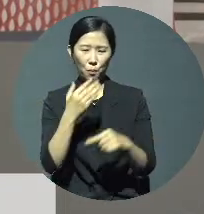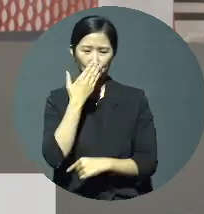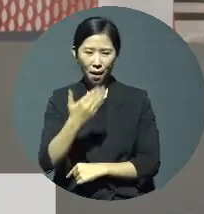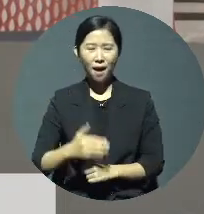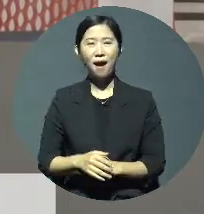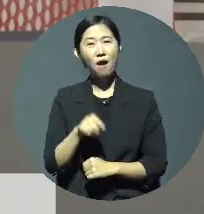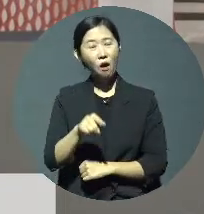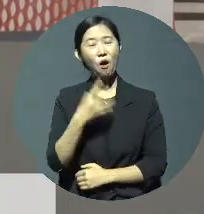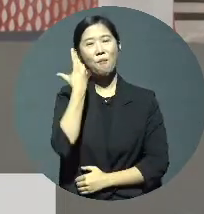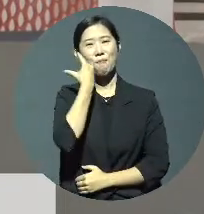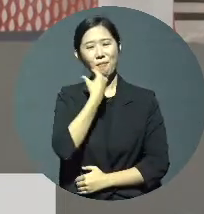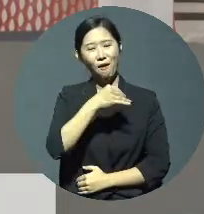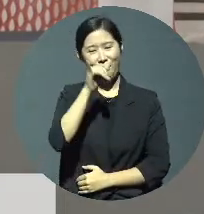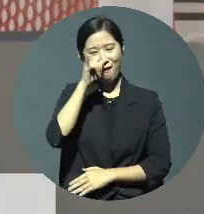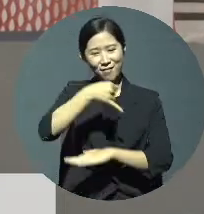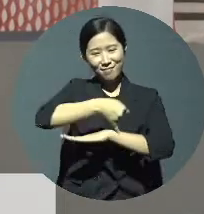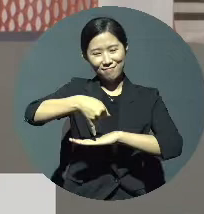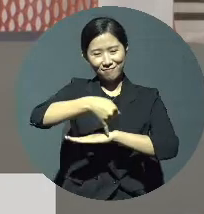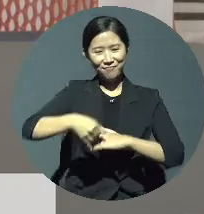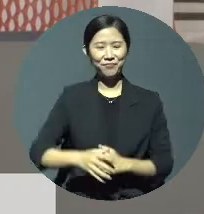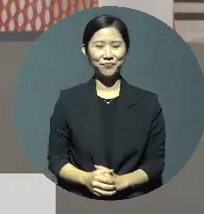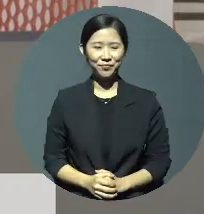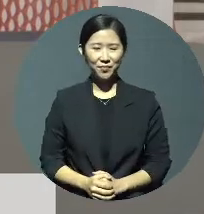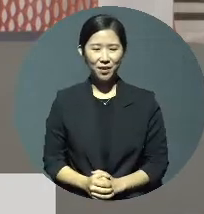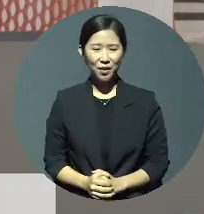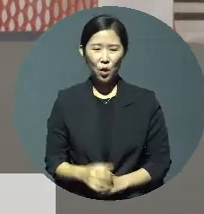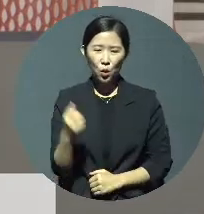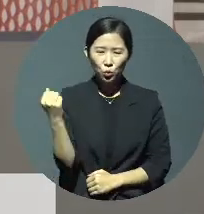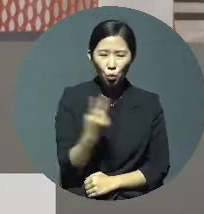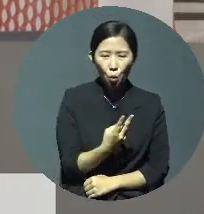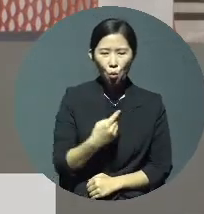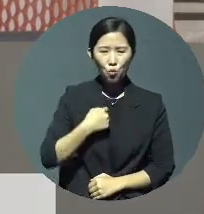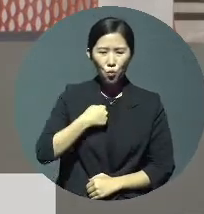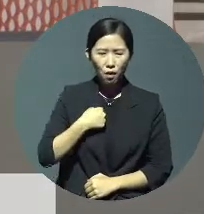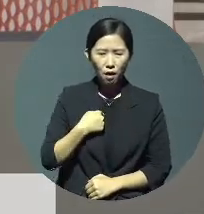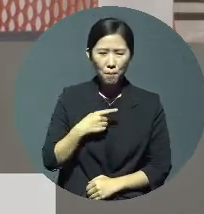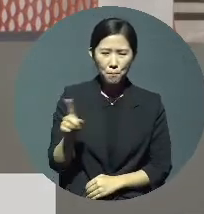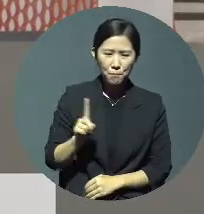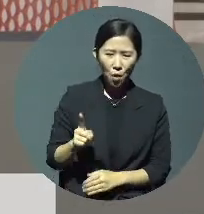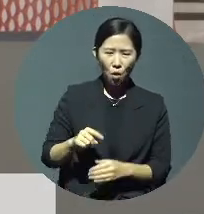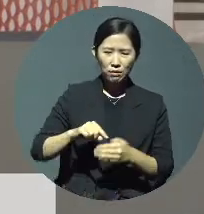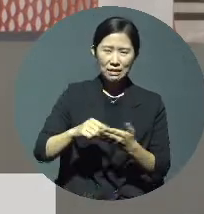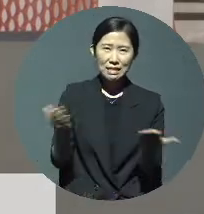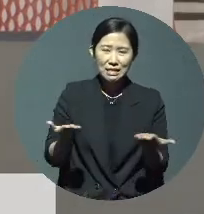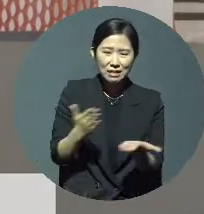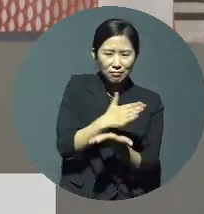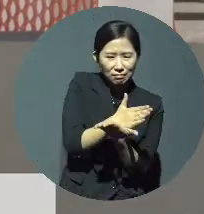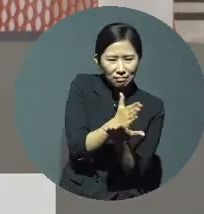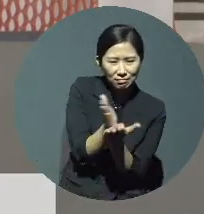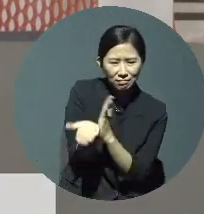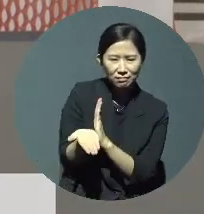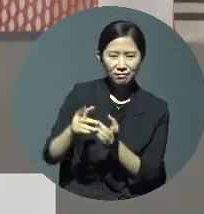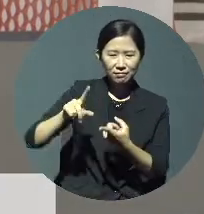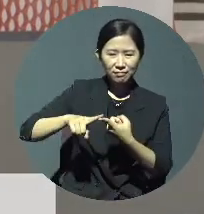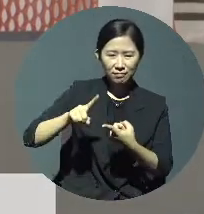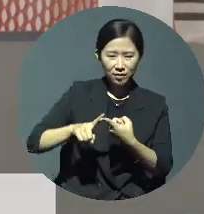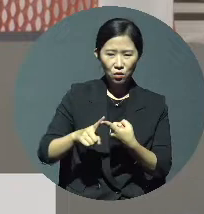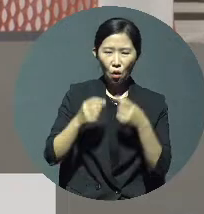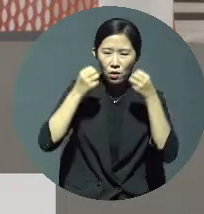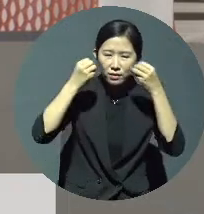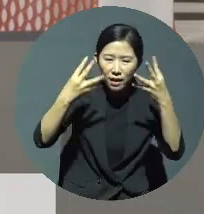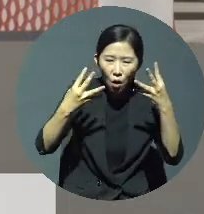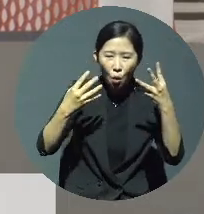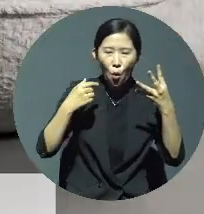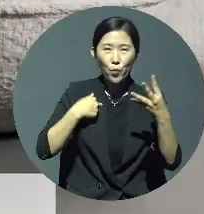incredibly important at the moment. We also, on the other end of the spectrum, from a physical point of view, work on things that we